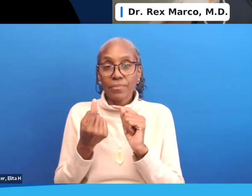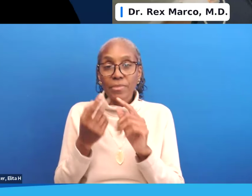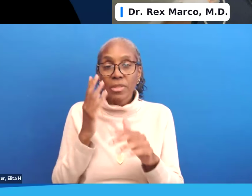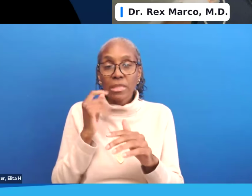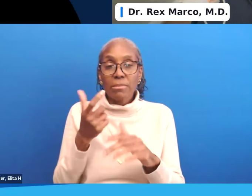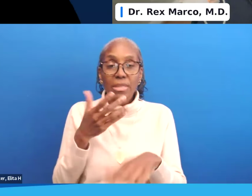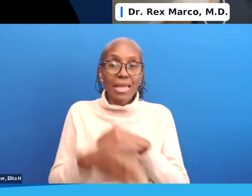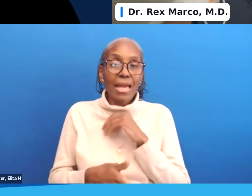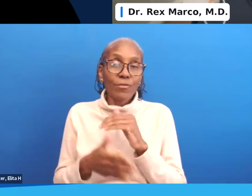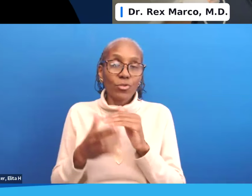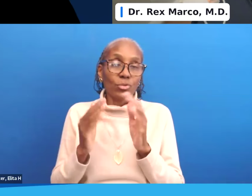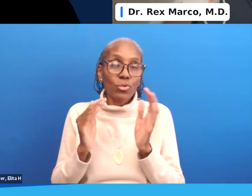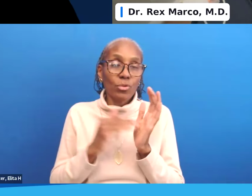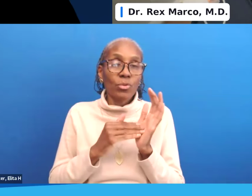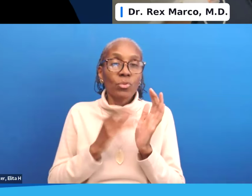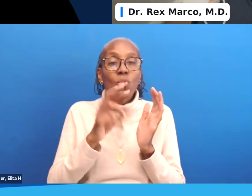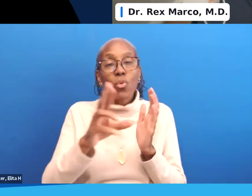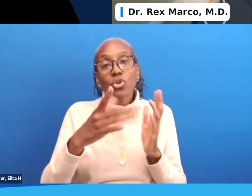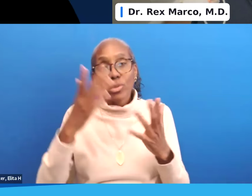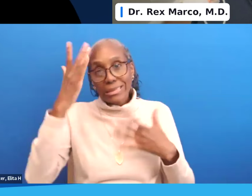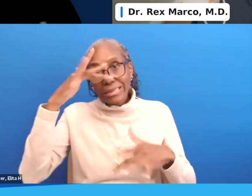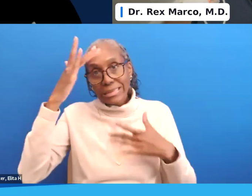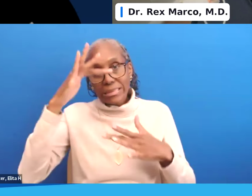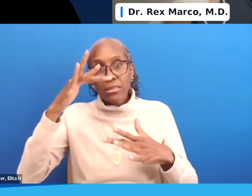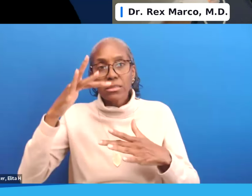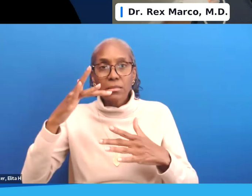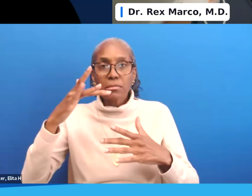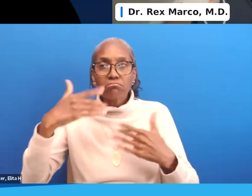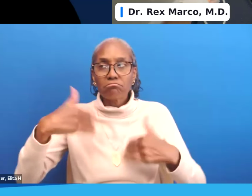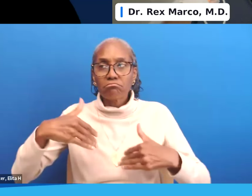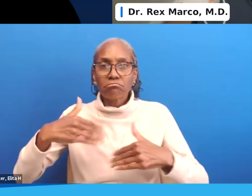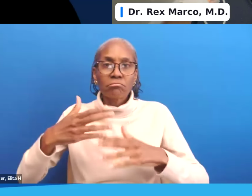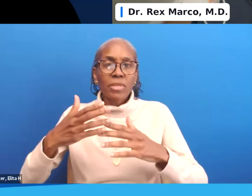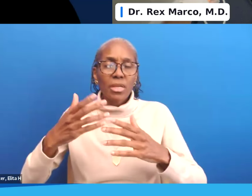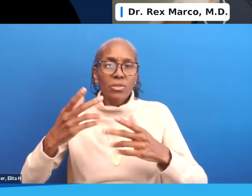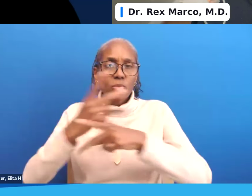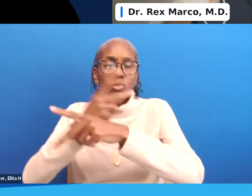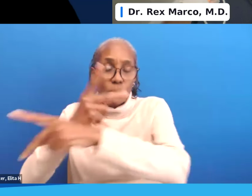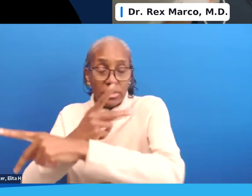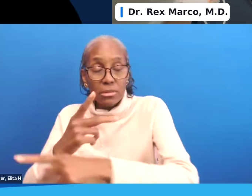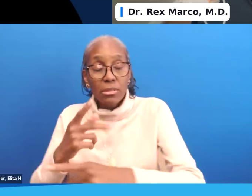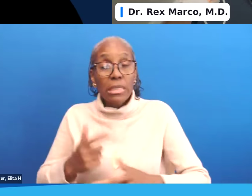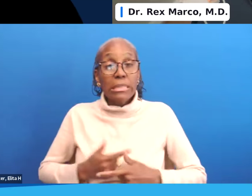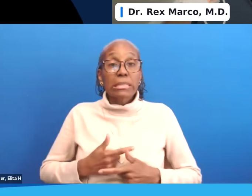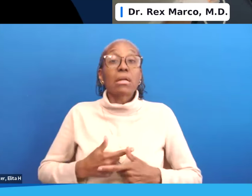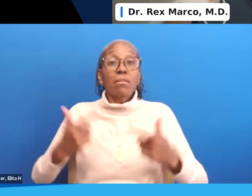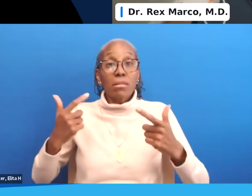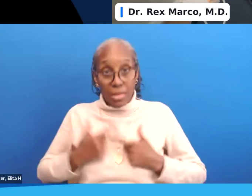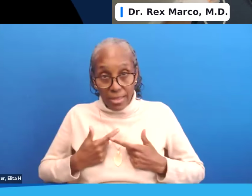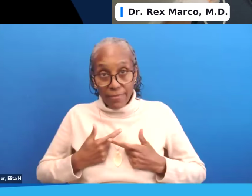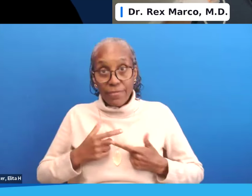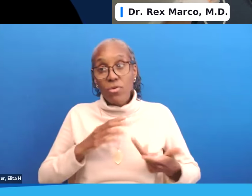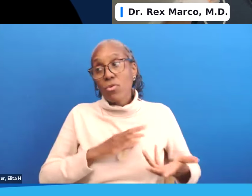post-operative, or if your disease has advanced, these are life-altering upheaval kinds